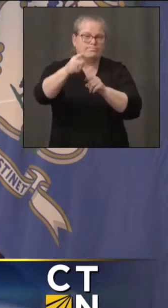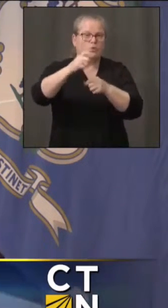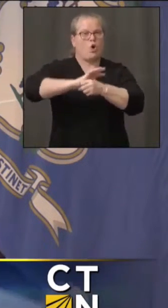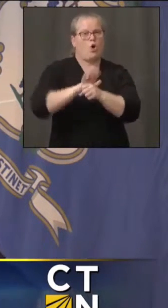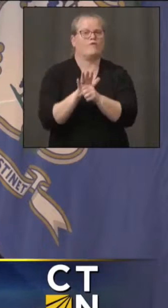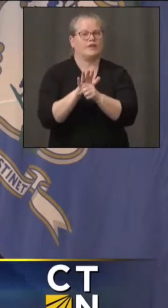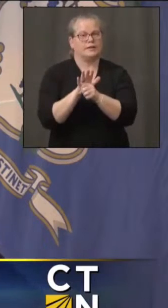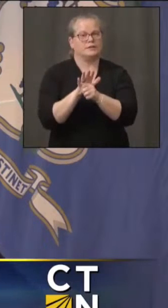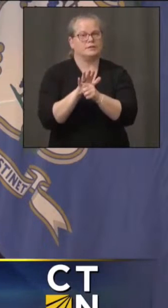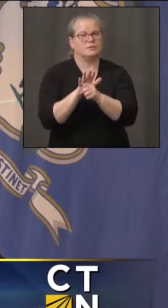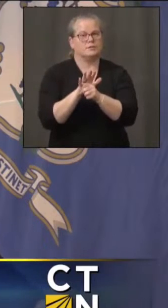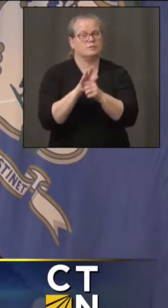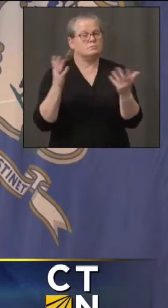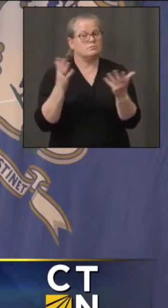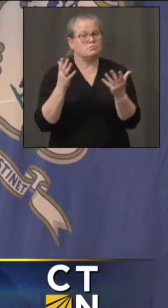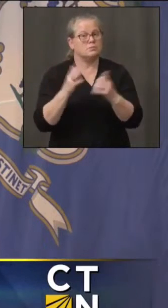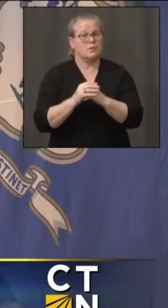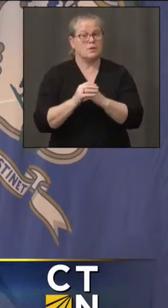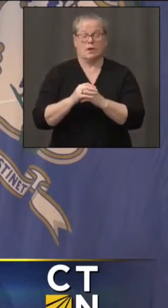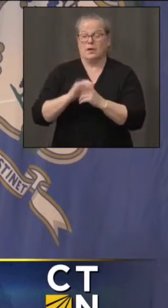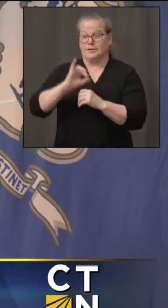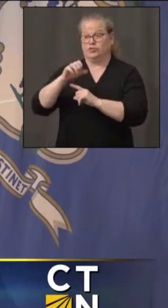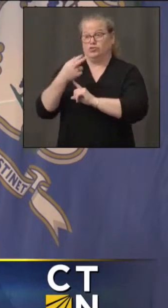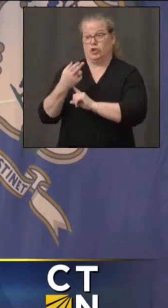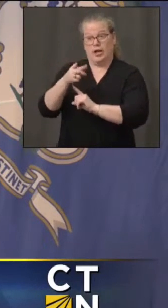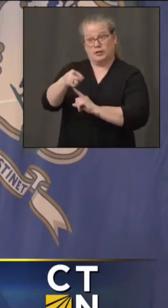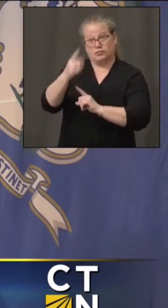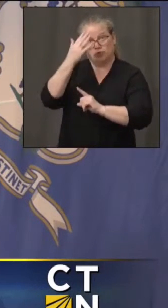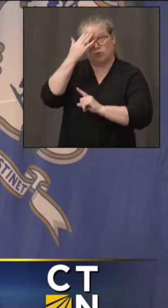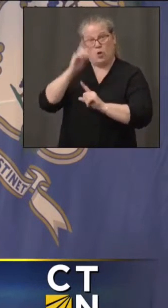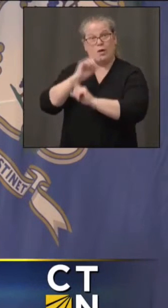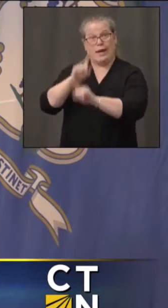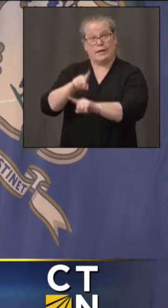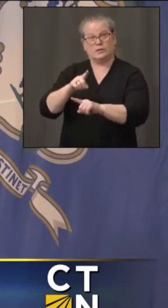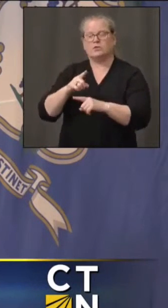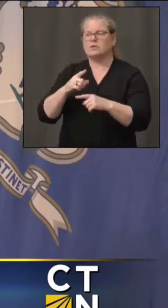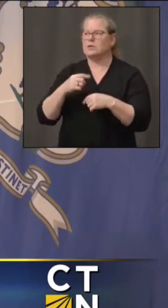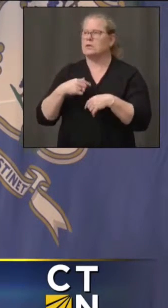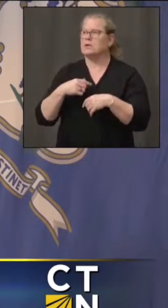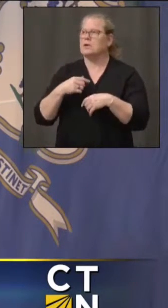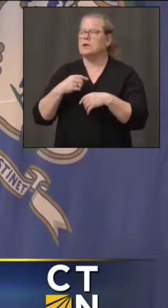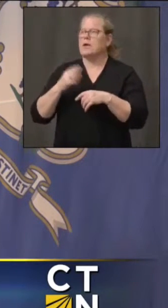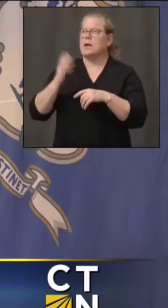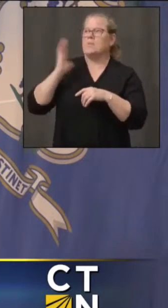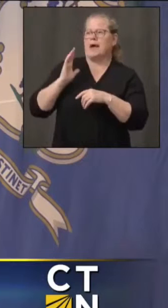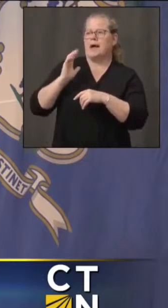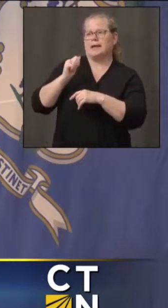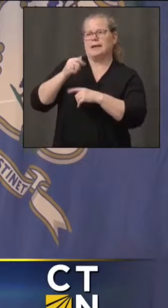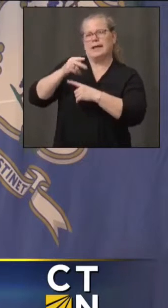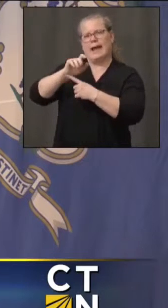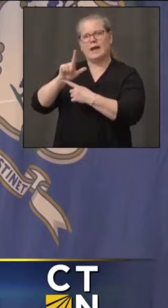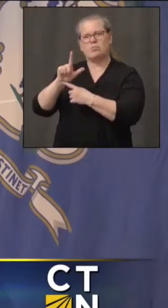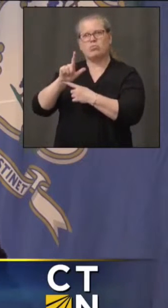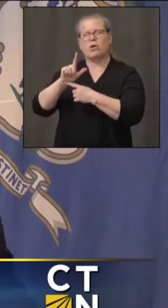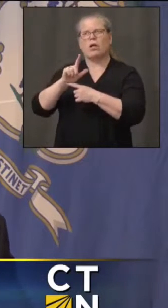Josh, you may want to take that. I mean, the numbers right now, we peaked at 2,000 back in April, and now we're at